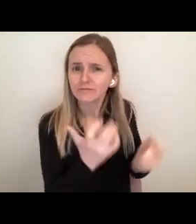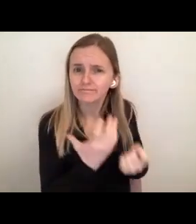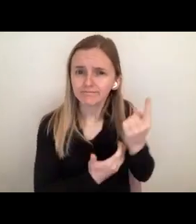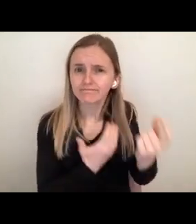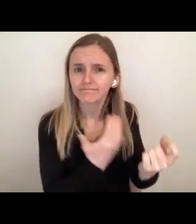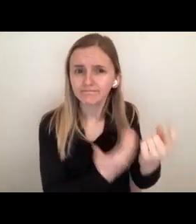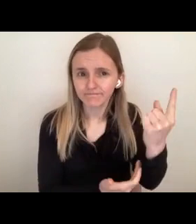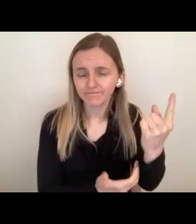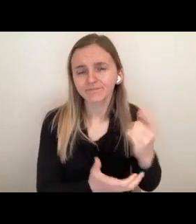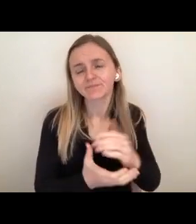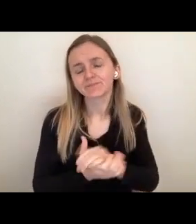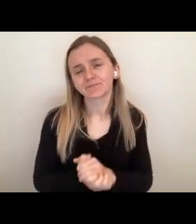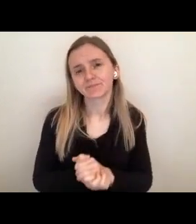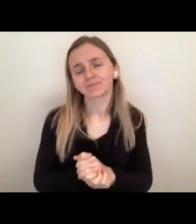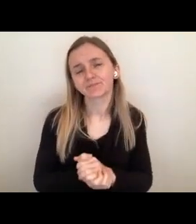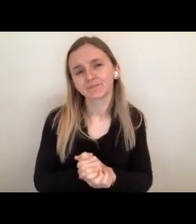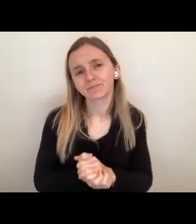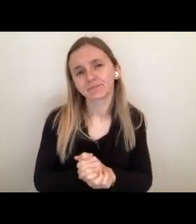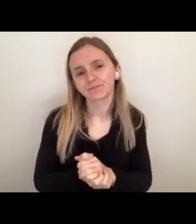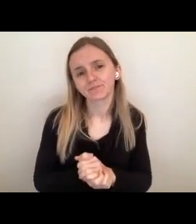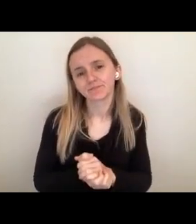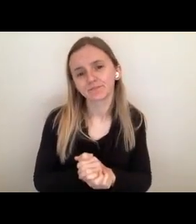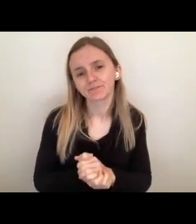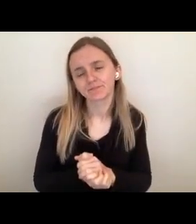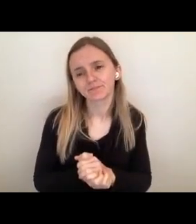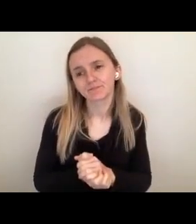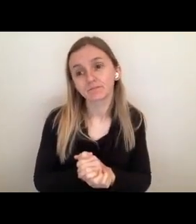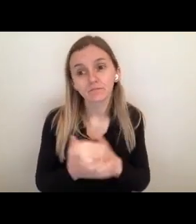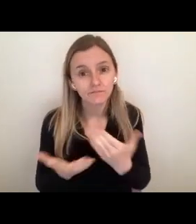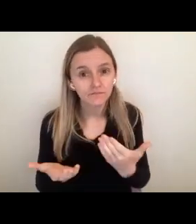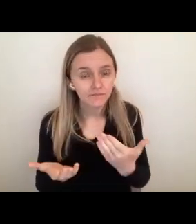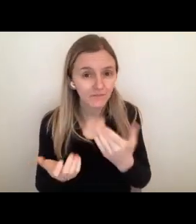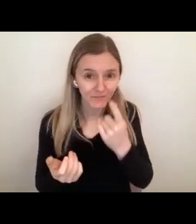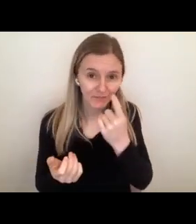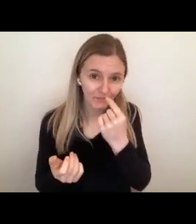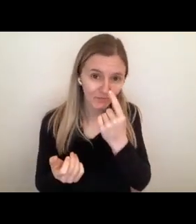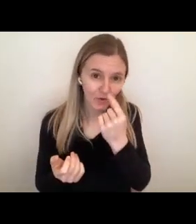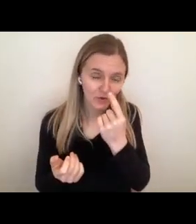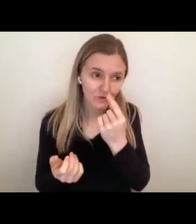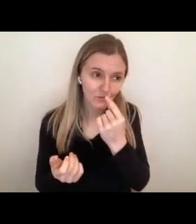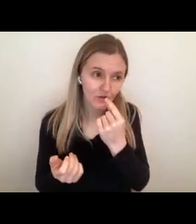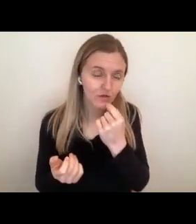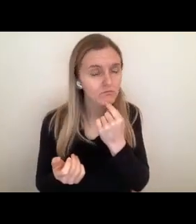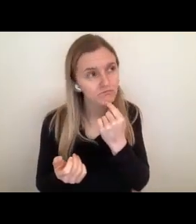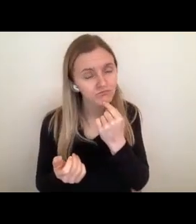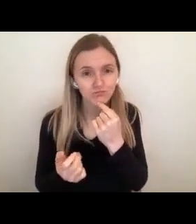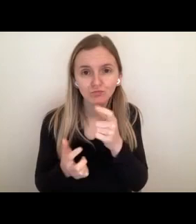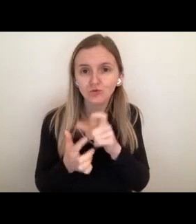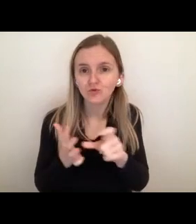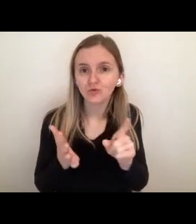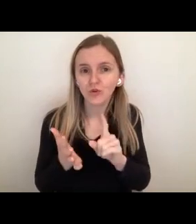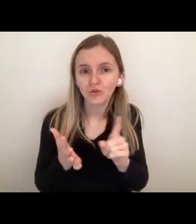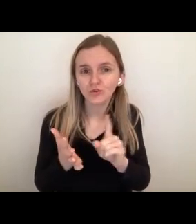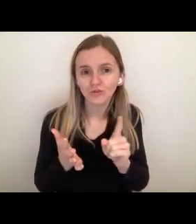so I wonder if maybe having a conversation around